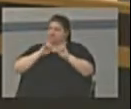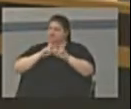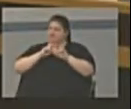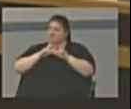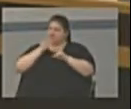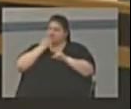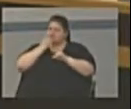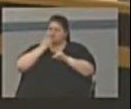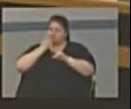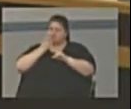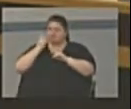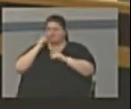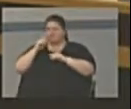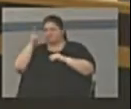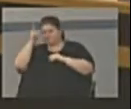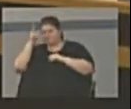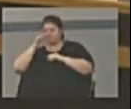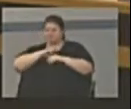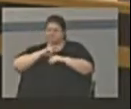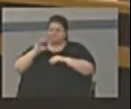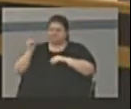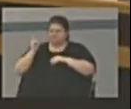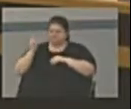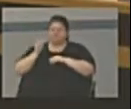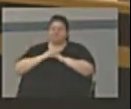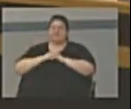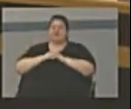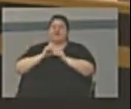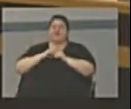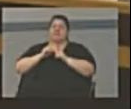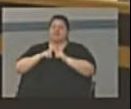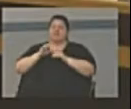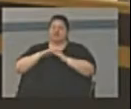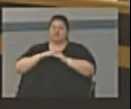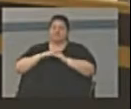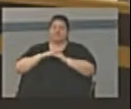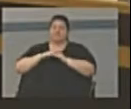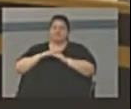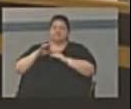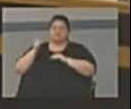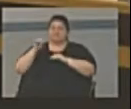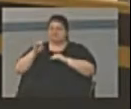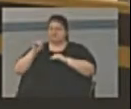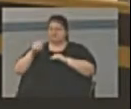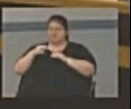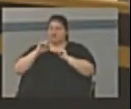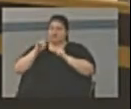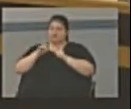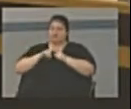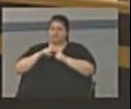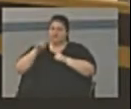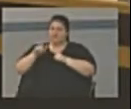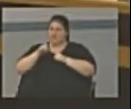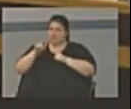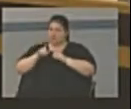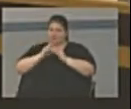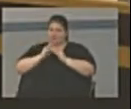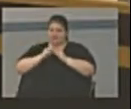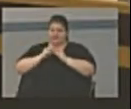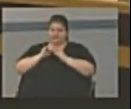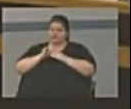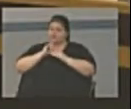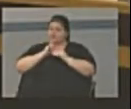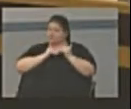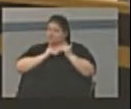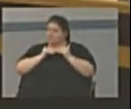town. It's an enjoyable event. And also on the 18th, I attended a library meeting, which is moving along quite nicely in